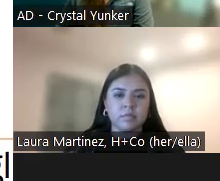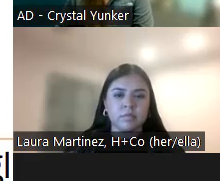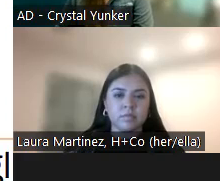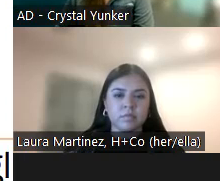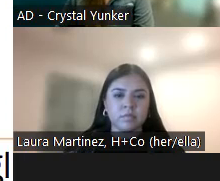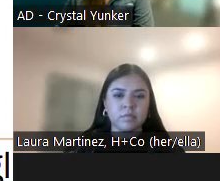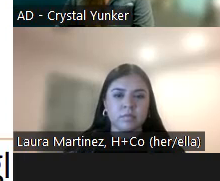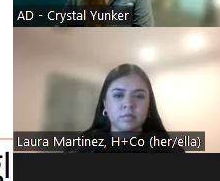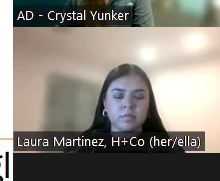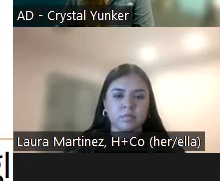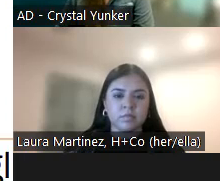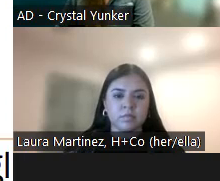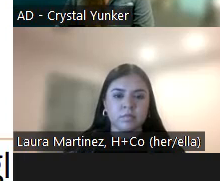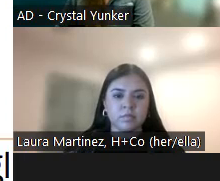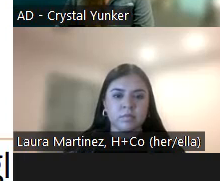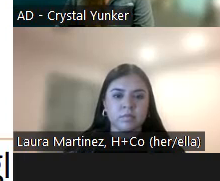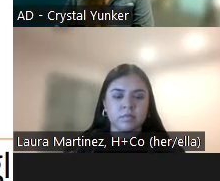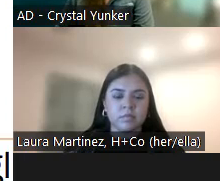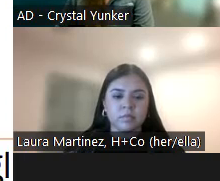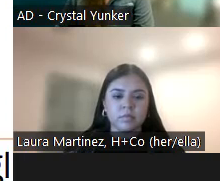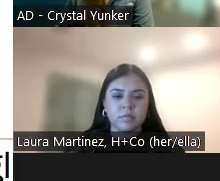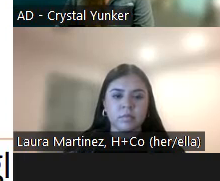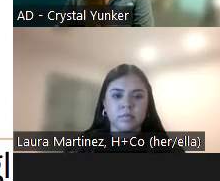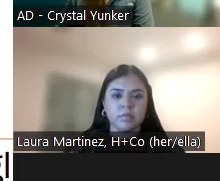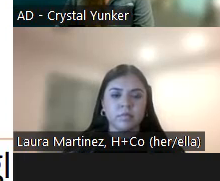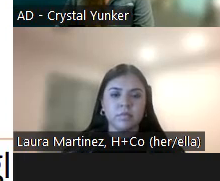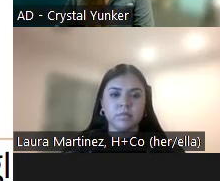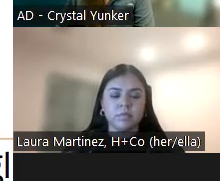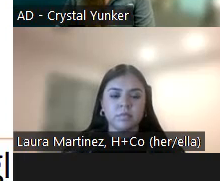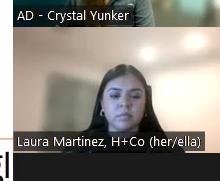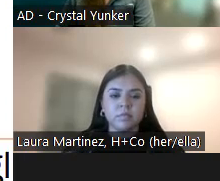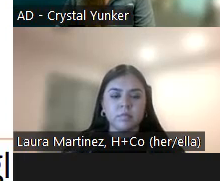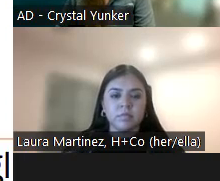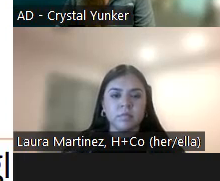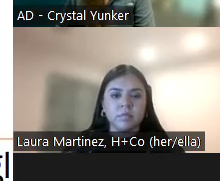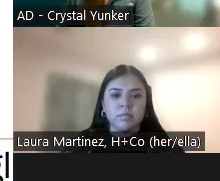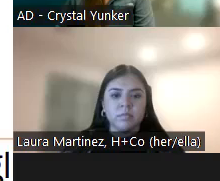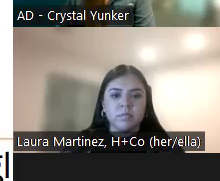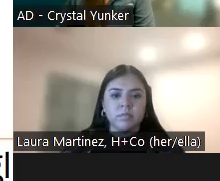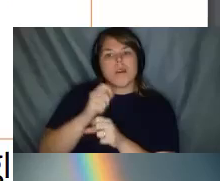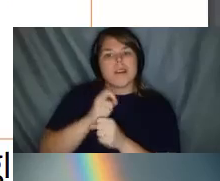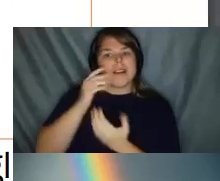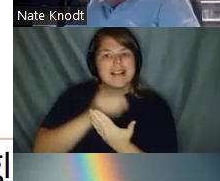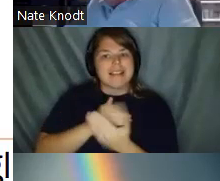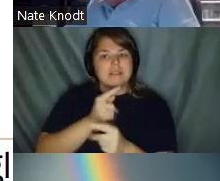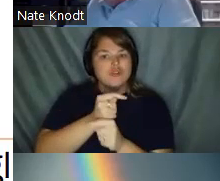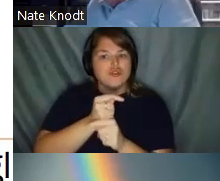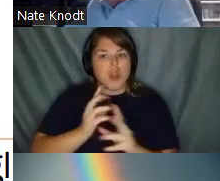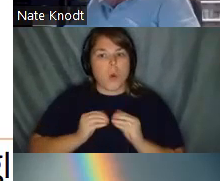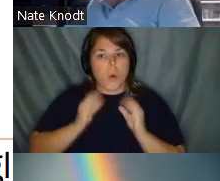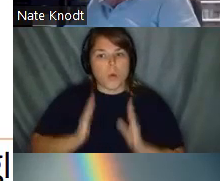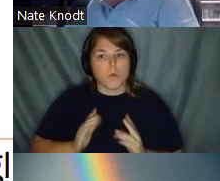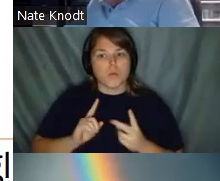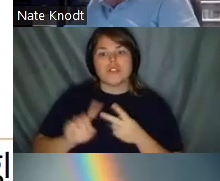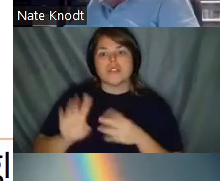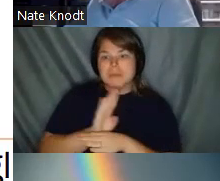Janine, who is our truck expert. We're actually working with Janine to pool a list of truck owners, businesses, single owner